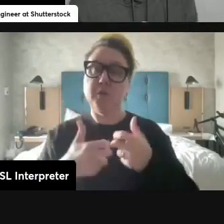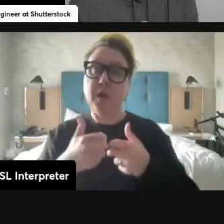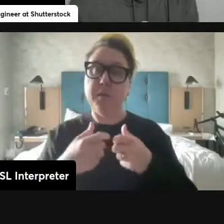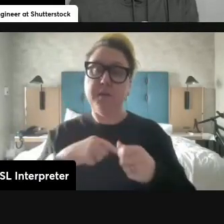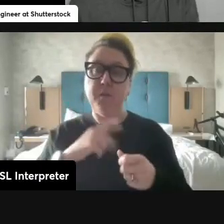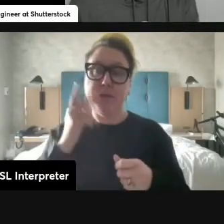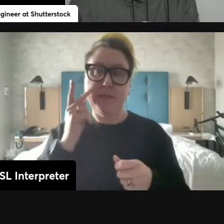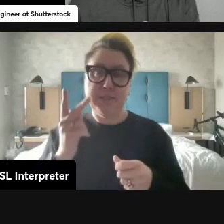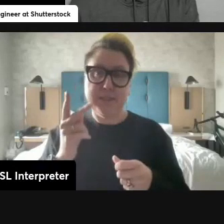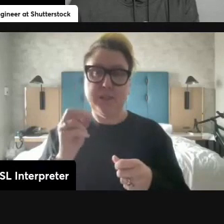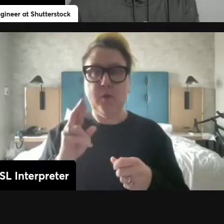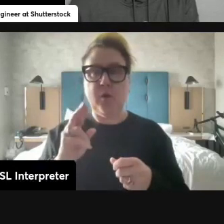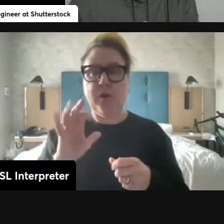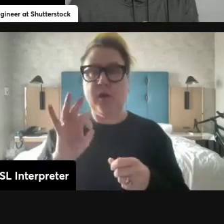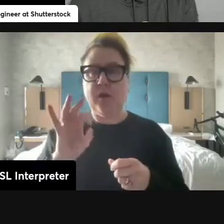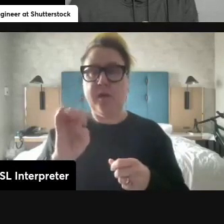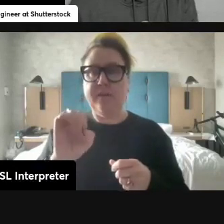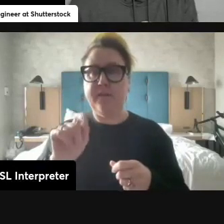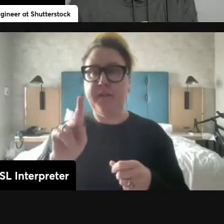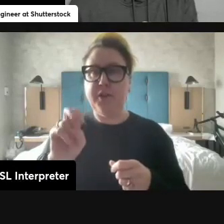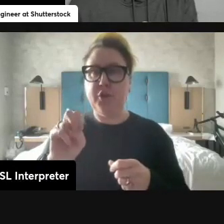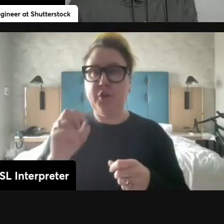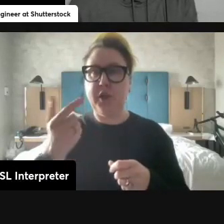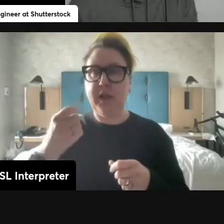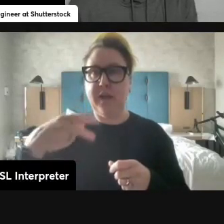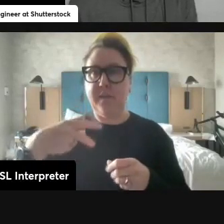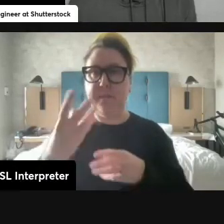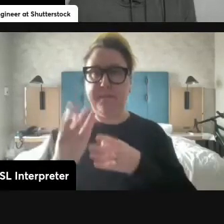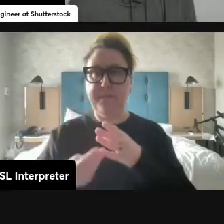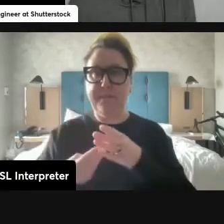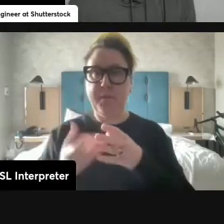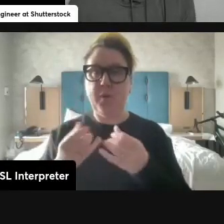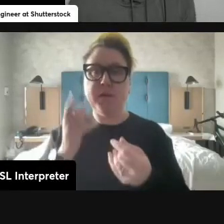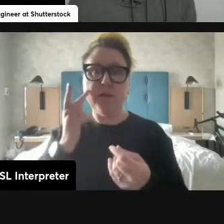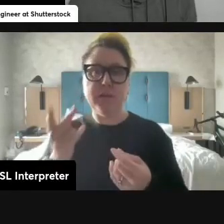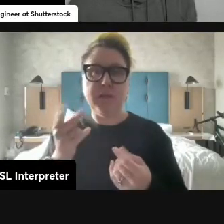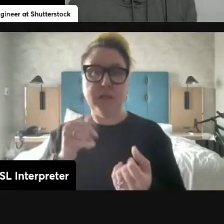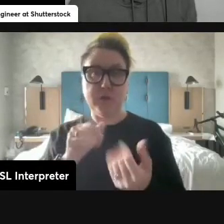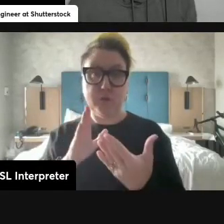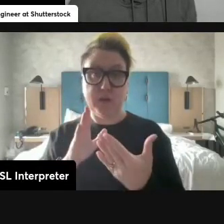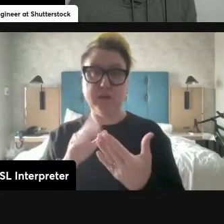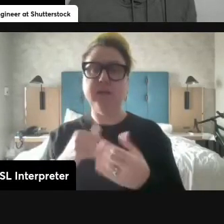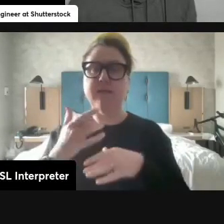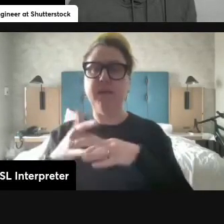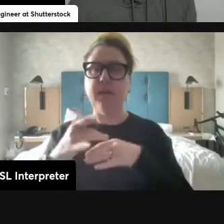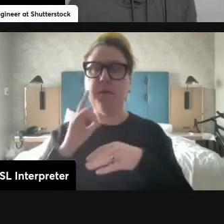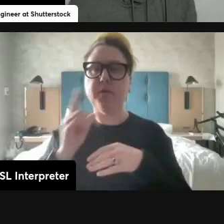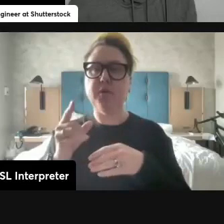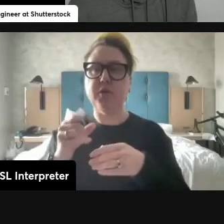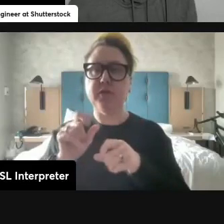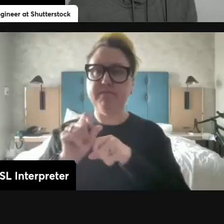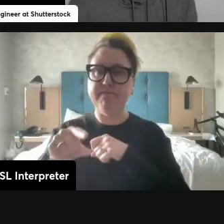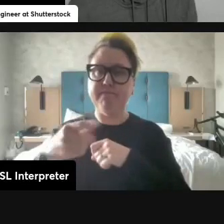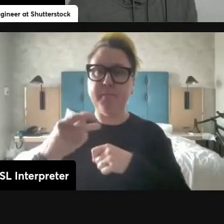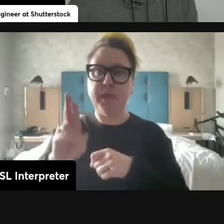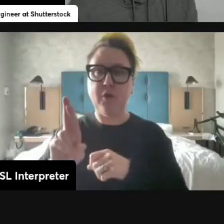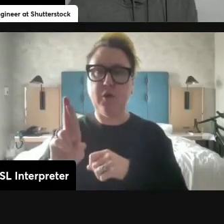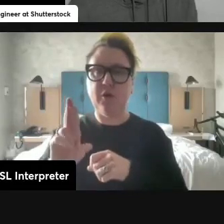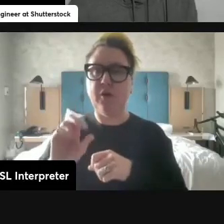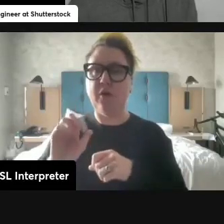or a feature gap that we want to see addressed, having that available to just file a pull request or an issue on